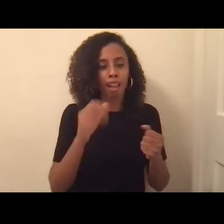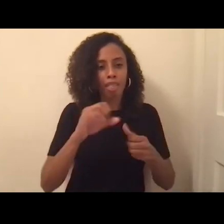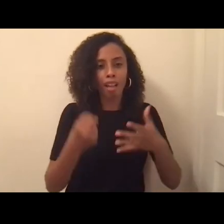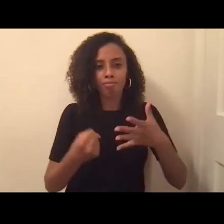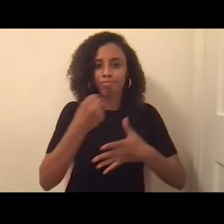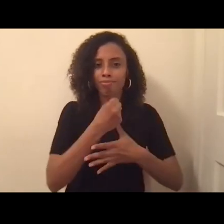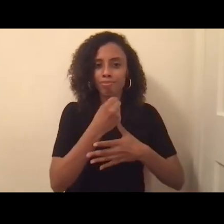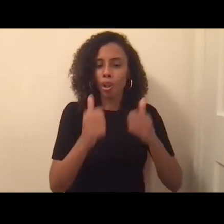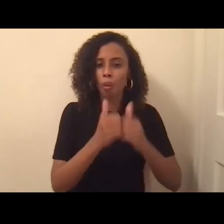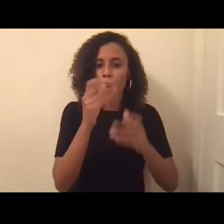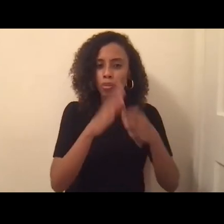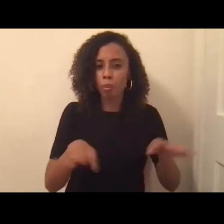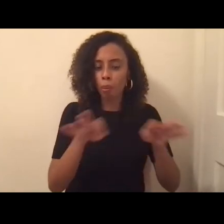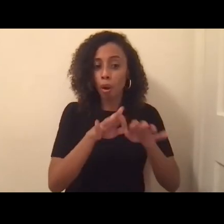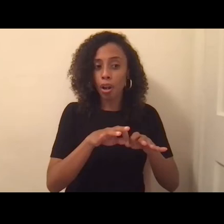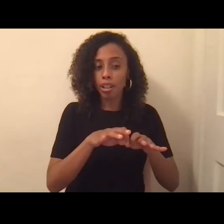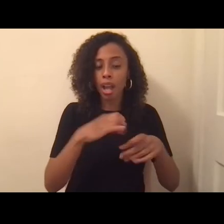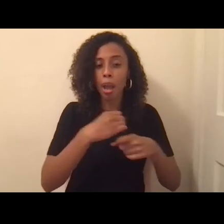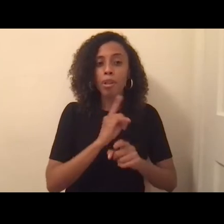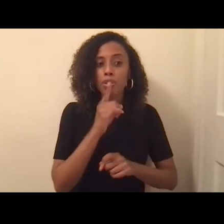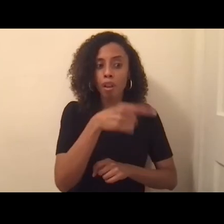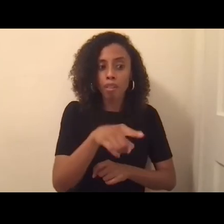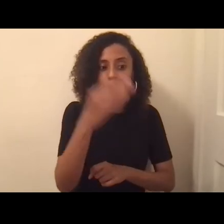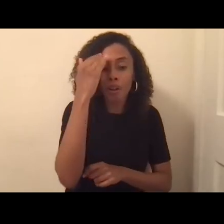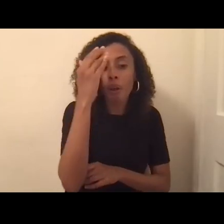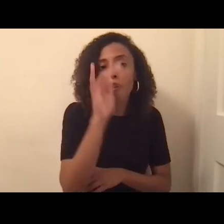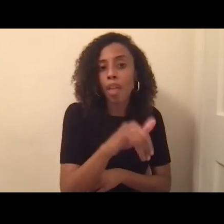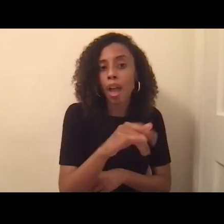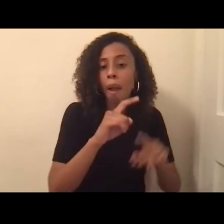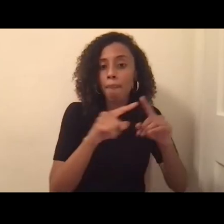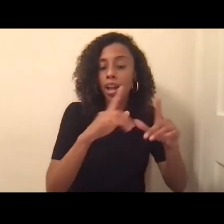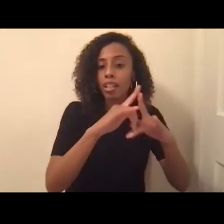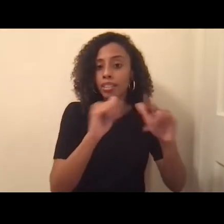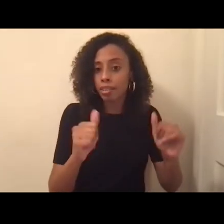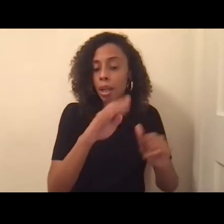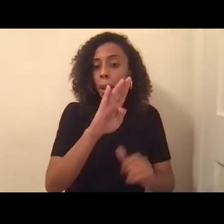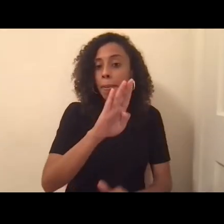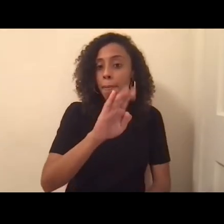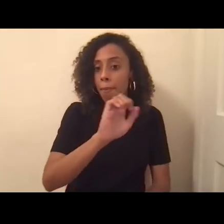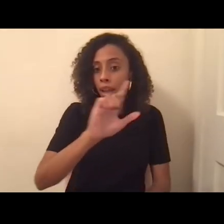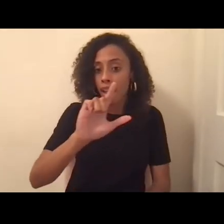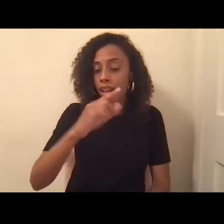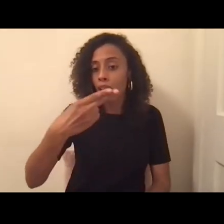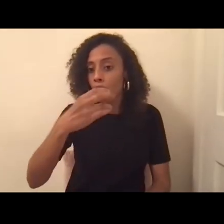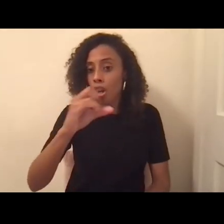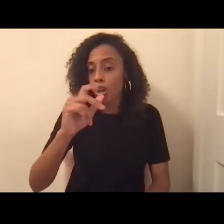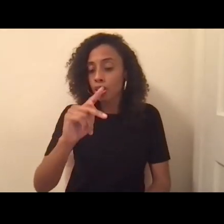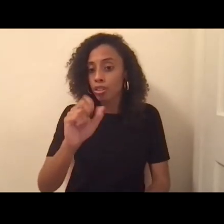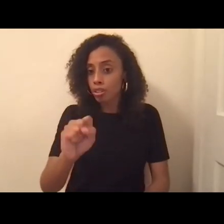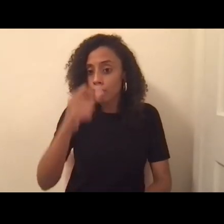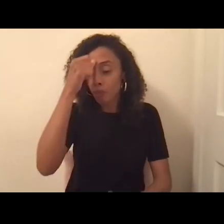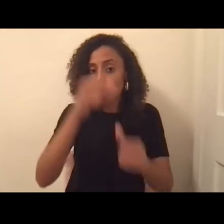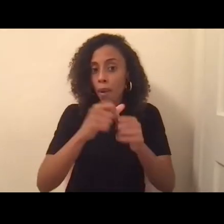making sure that they know that. But also, what Bell Hooks reminds us is that there's also boundaries